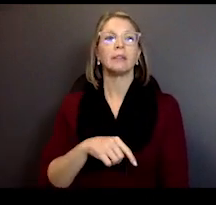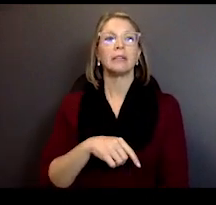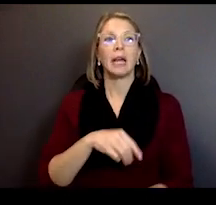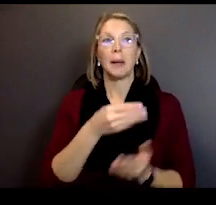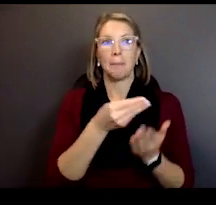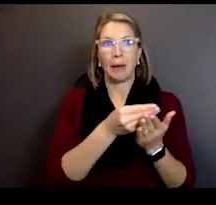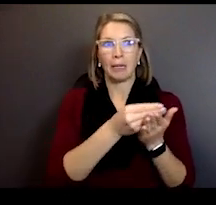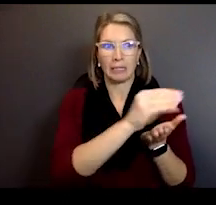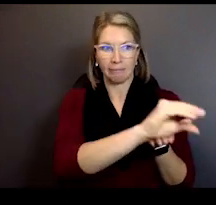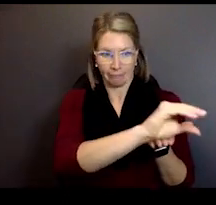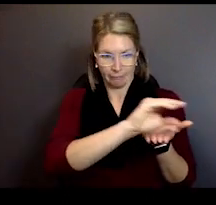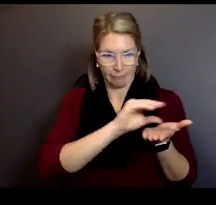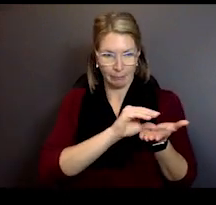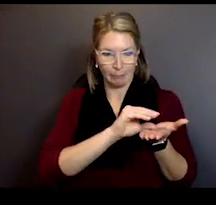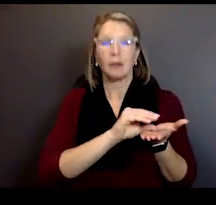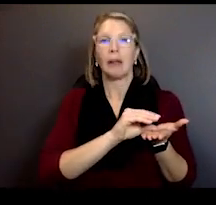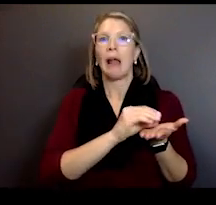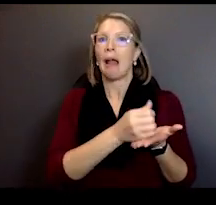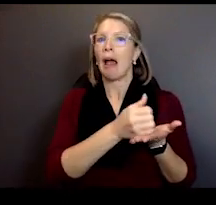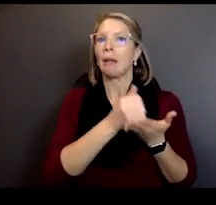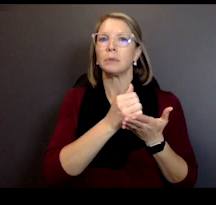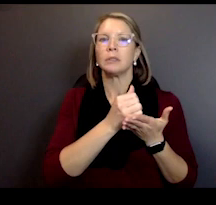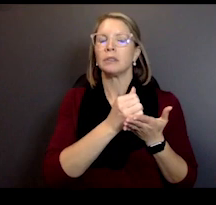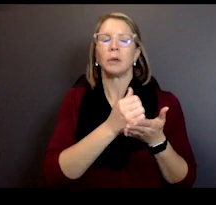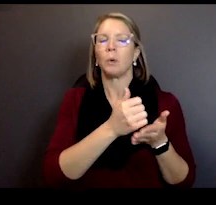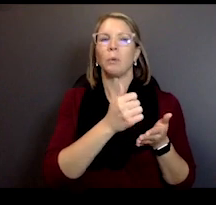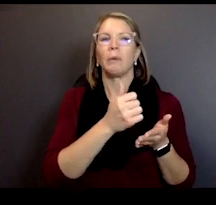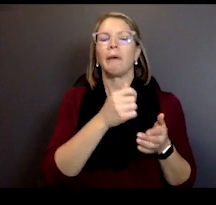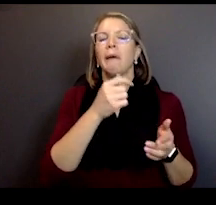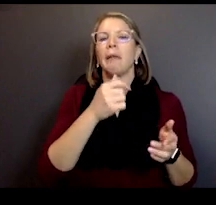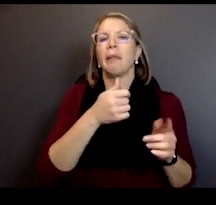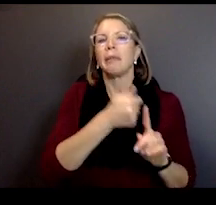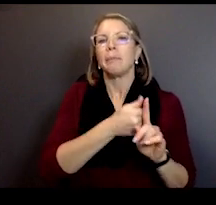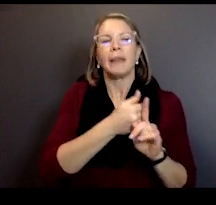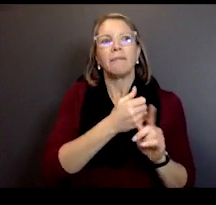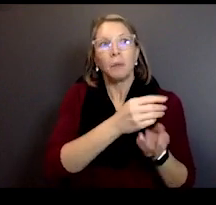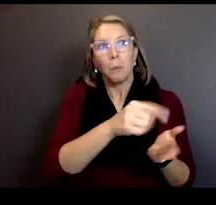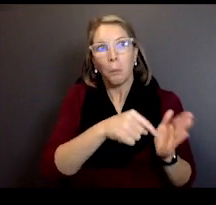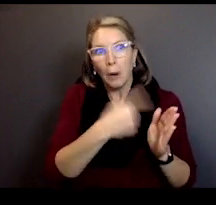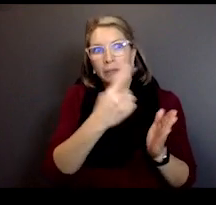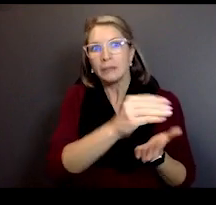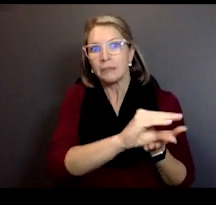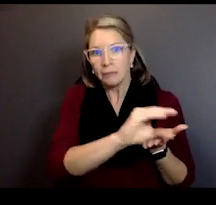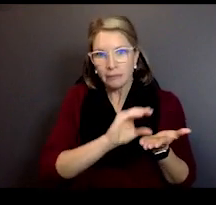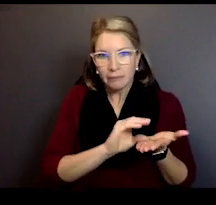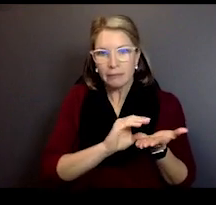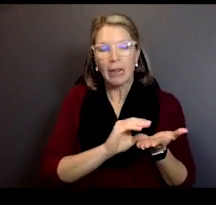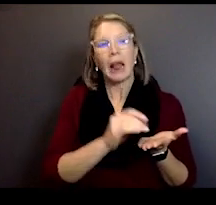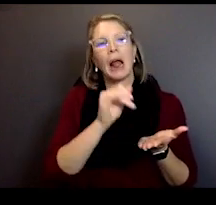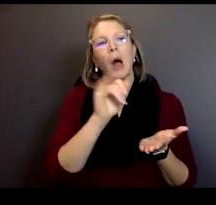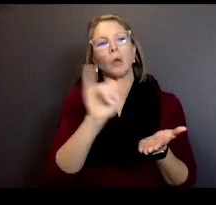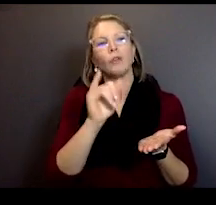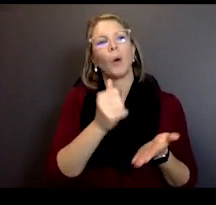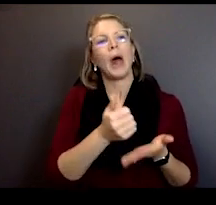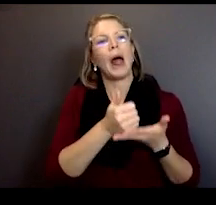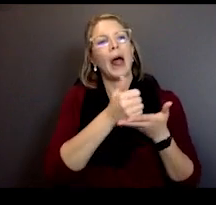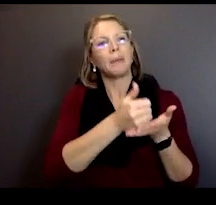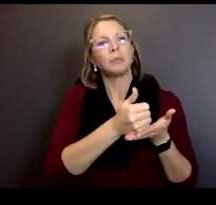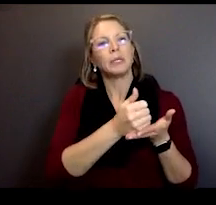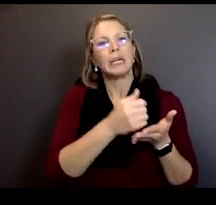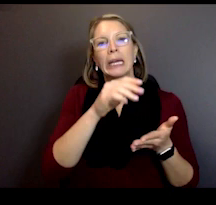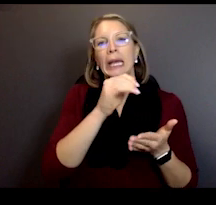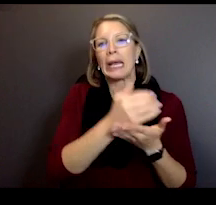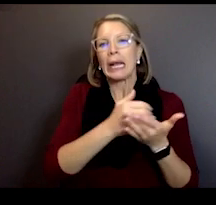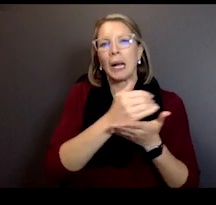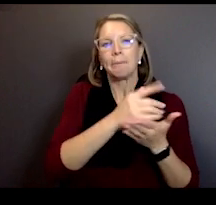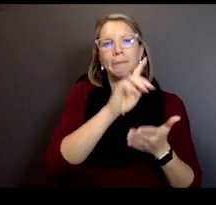is a non-refundable tax credit that helps persons with disabilities or their supporting family members reduce the amount of income tax they may